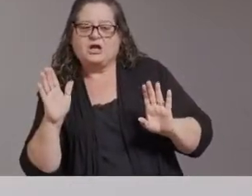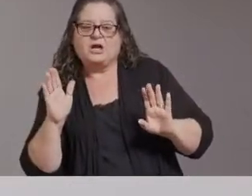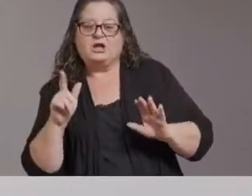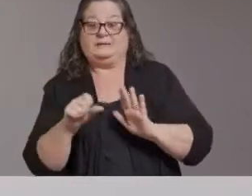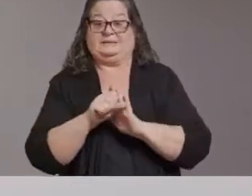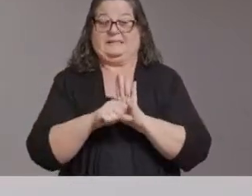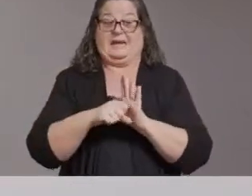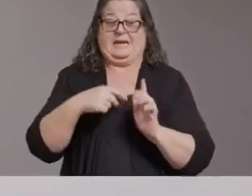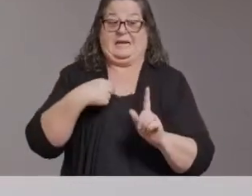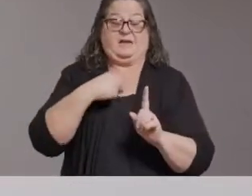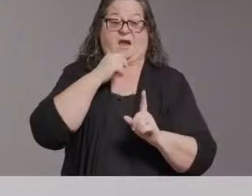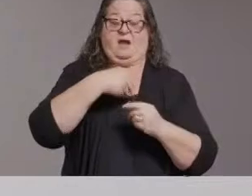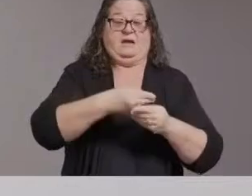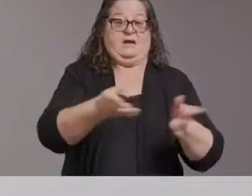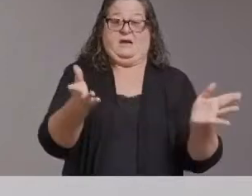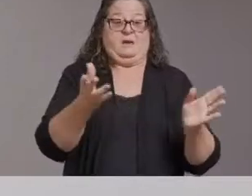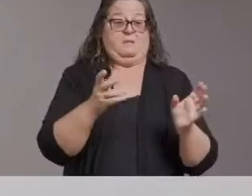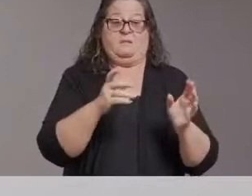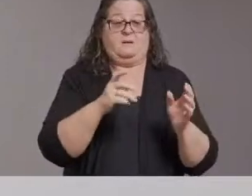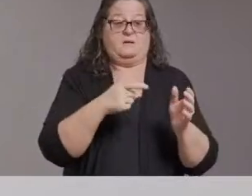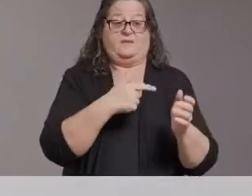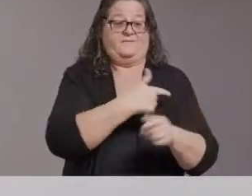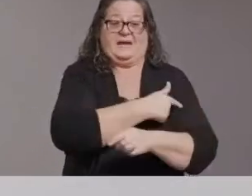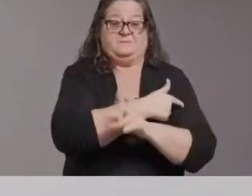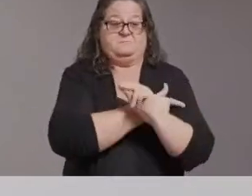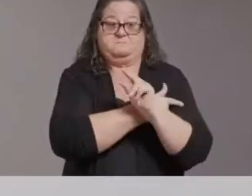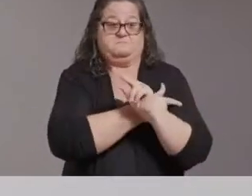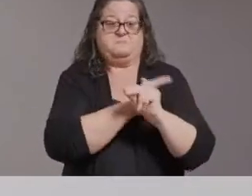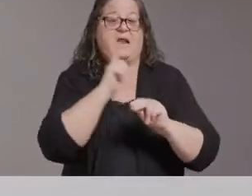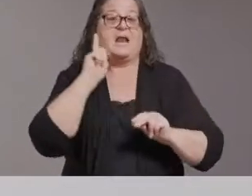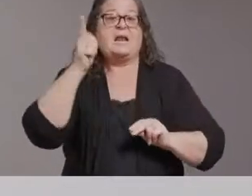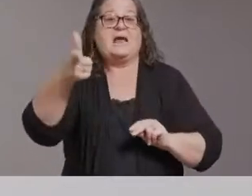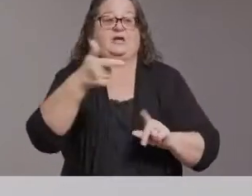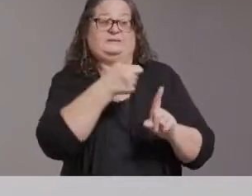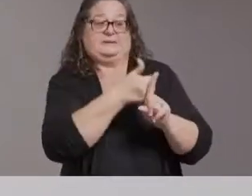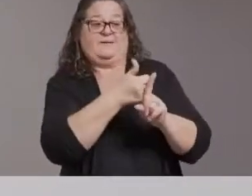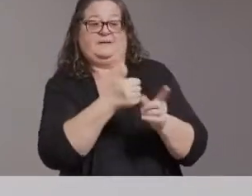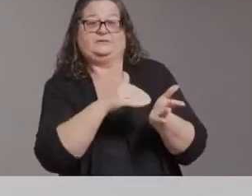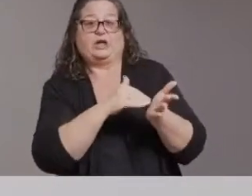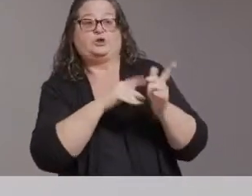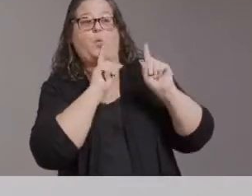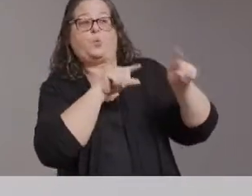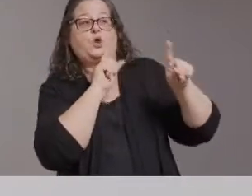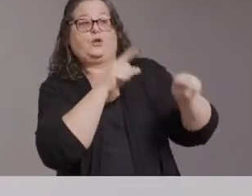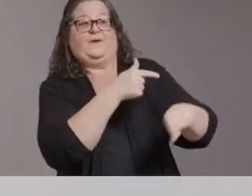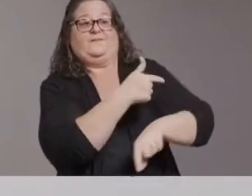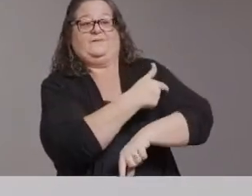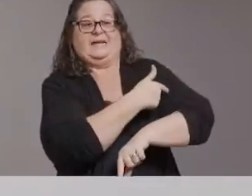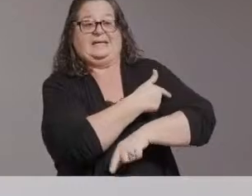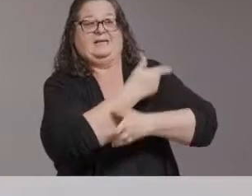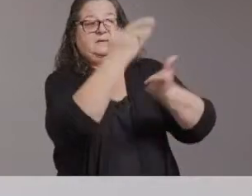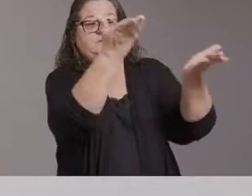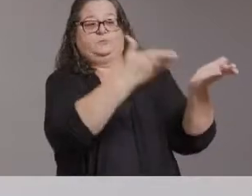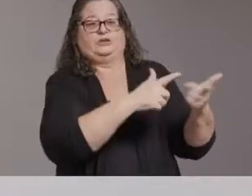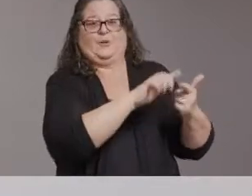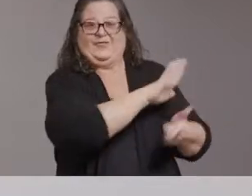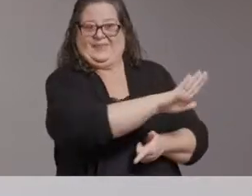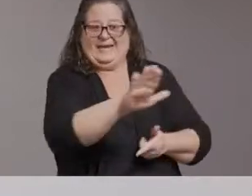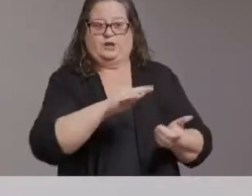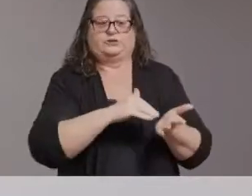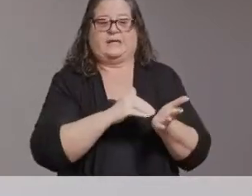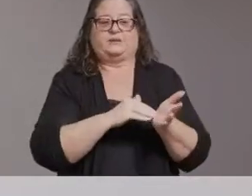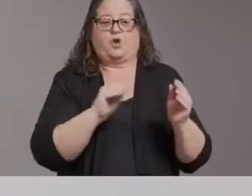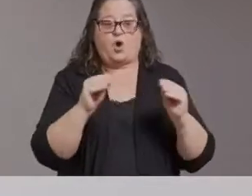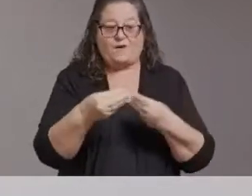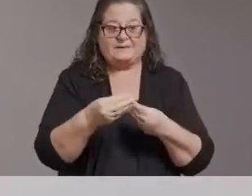anymore. Providers will be able to directly order that. And just like they do, it can go to their offices. The pharmacies will have more supply.